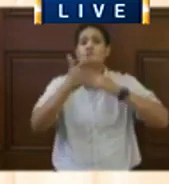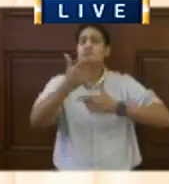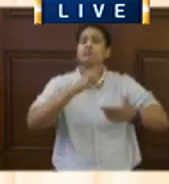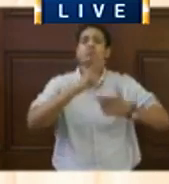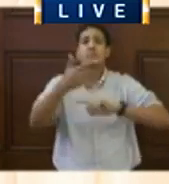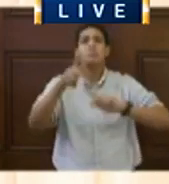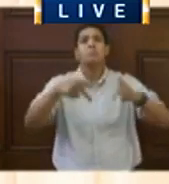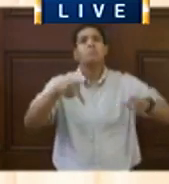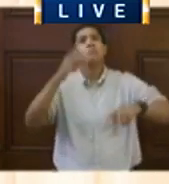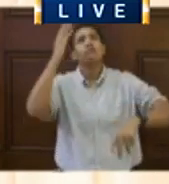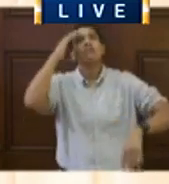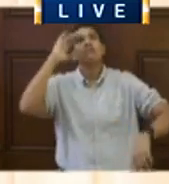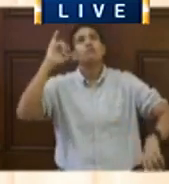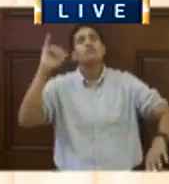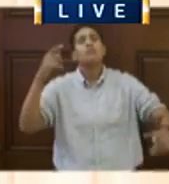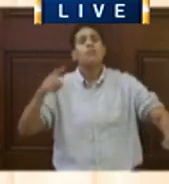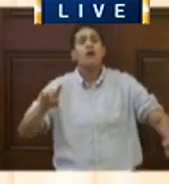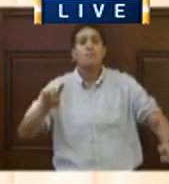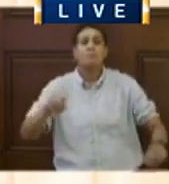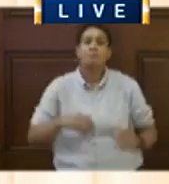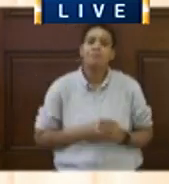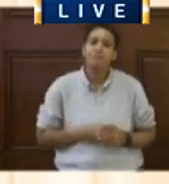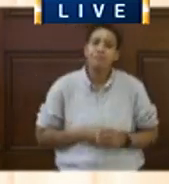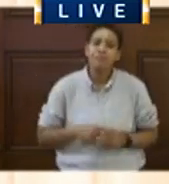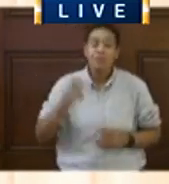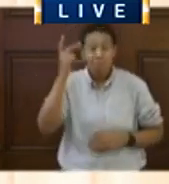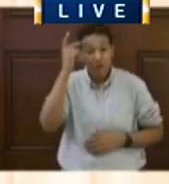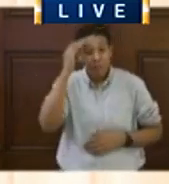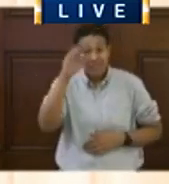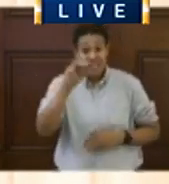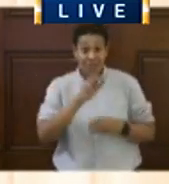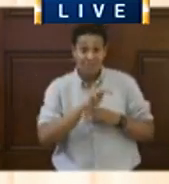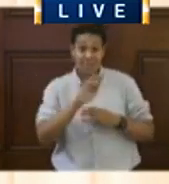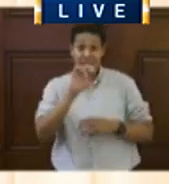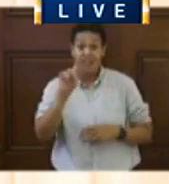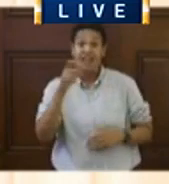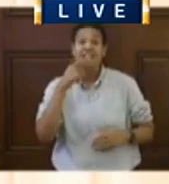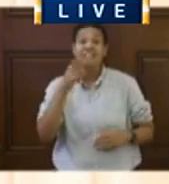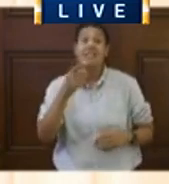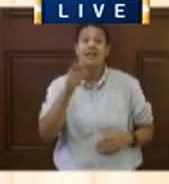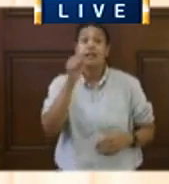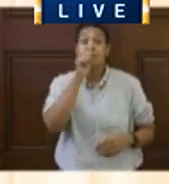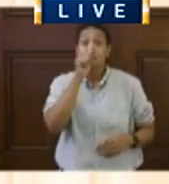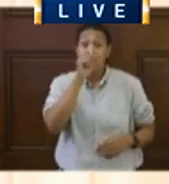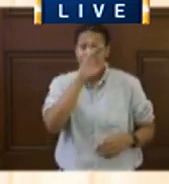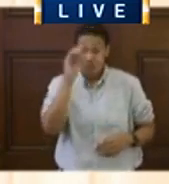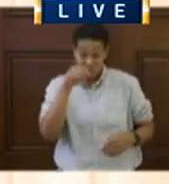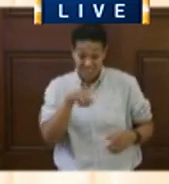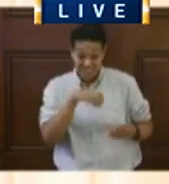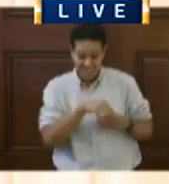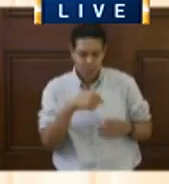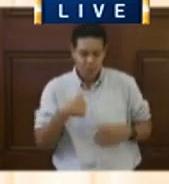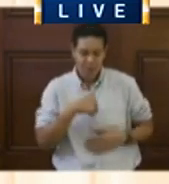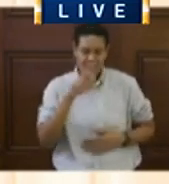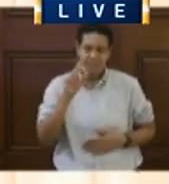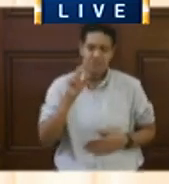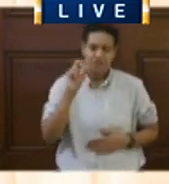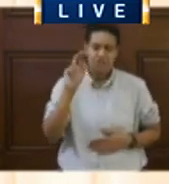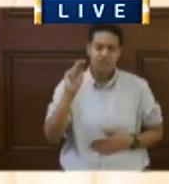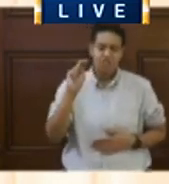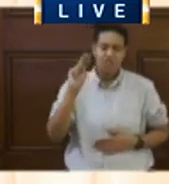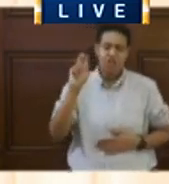Minister and Minister Clark has said that the private sector is really the engine of growth. We have Donovan Wignall as well from